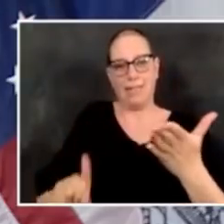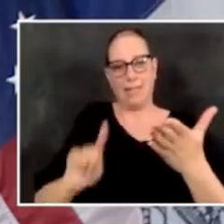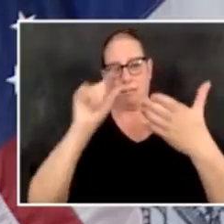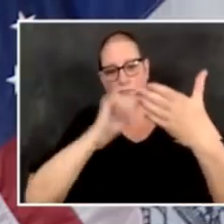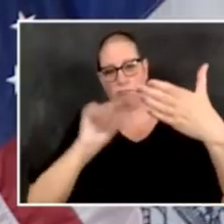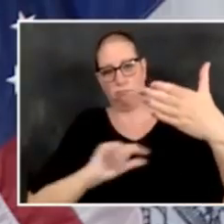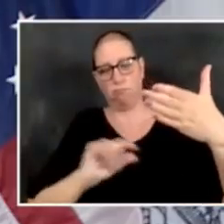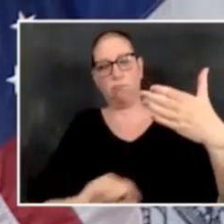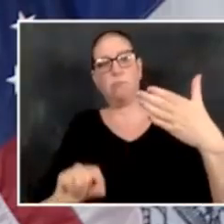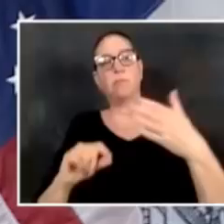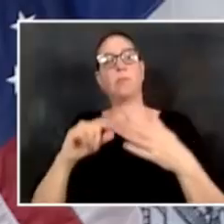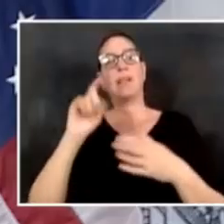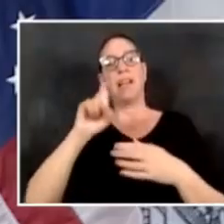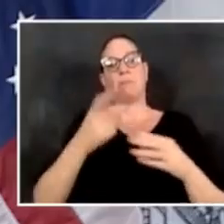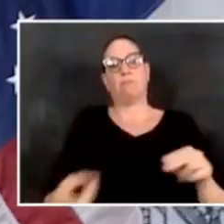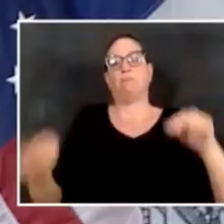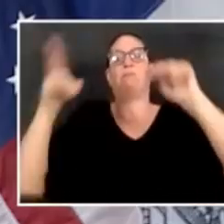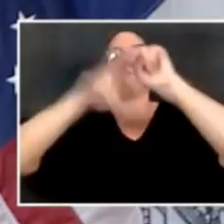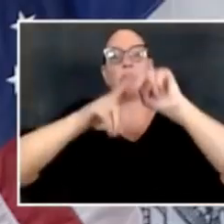unquestionably.